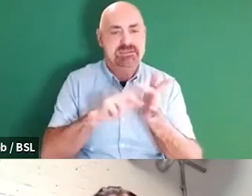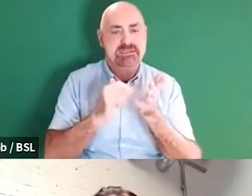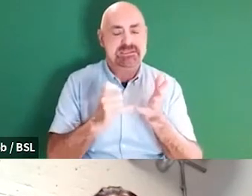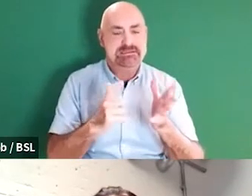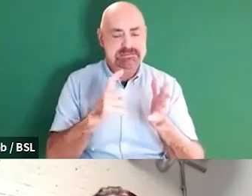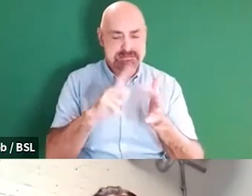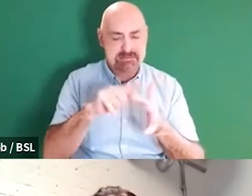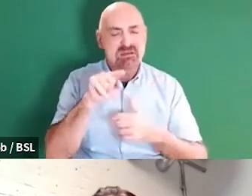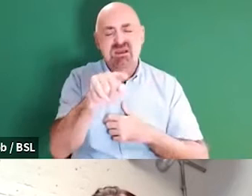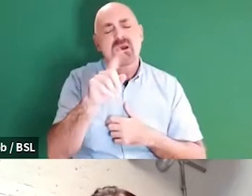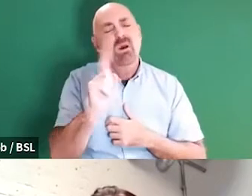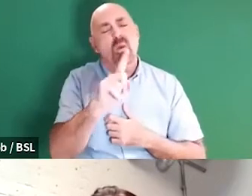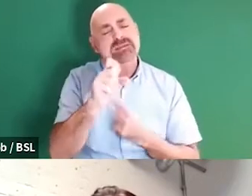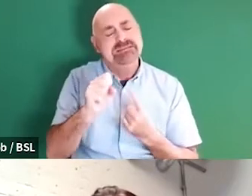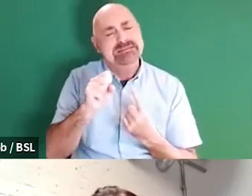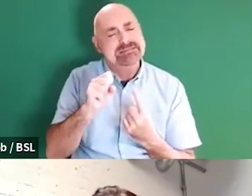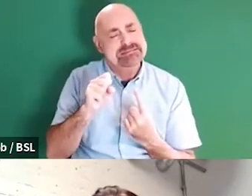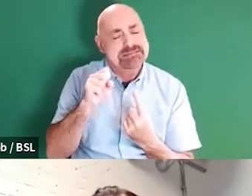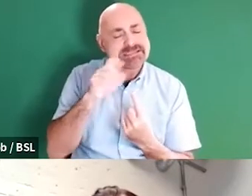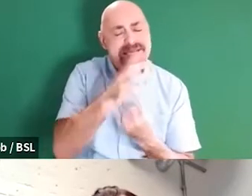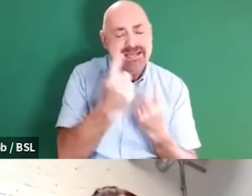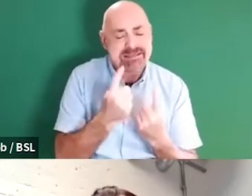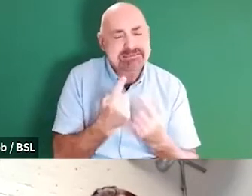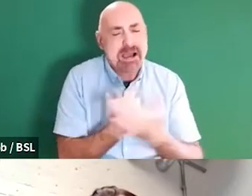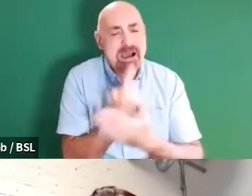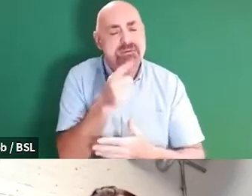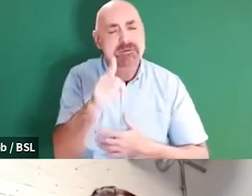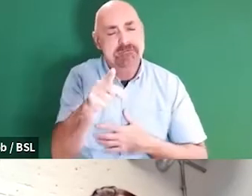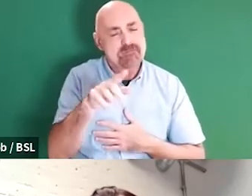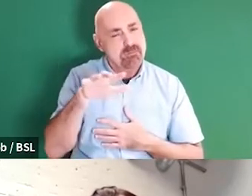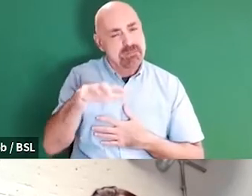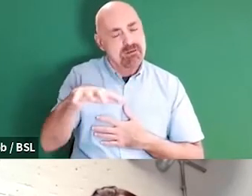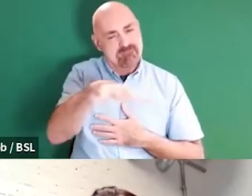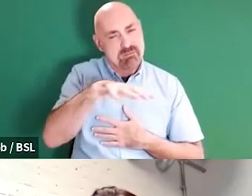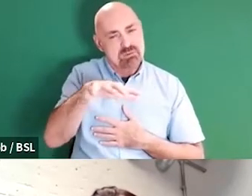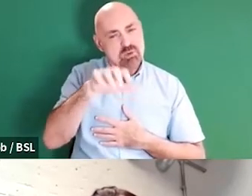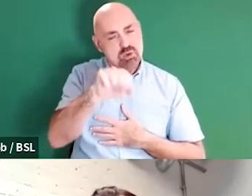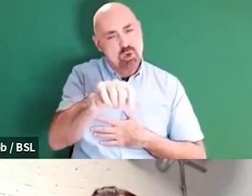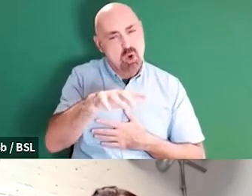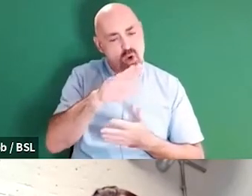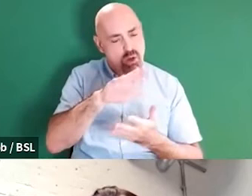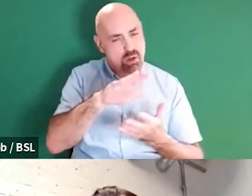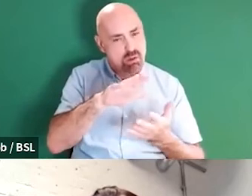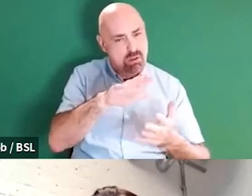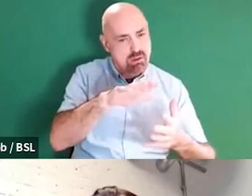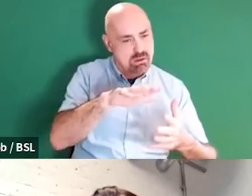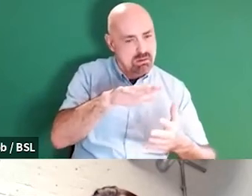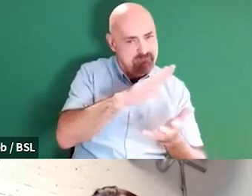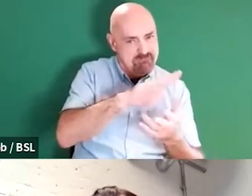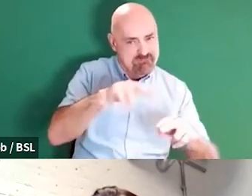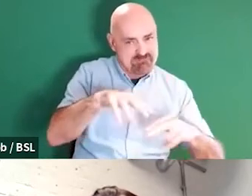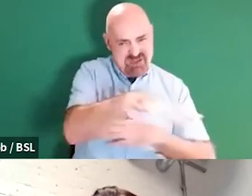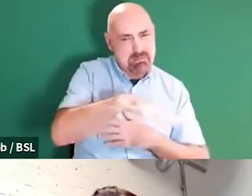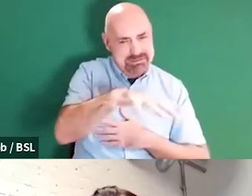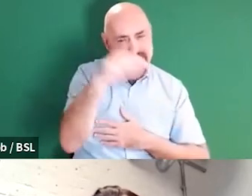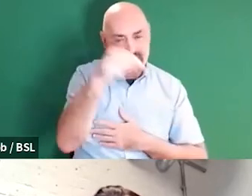that have been critical to enabling positive impact for families from your family hubs? I think,